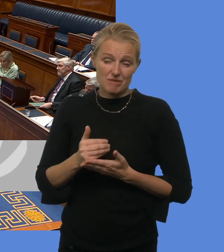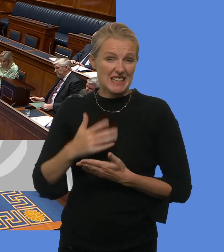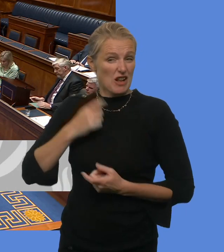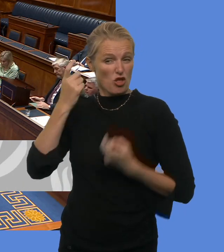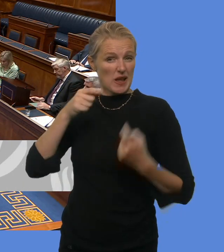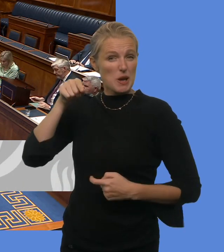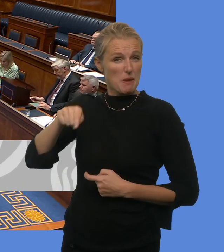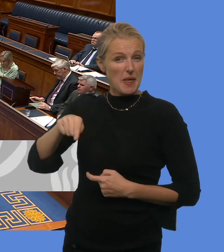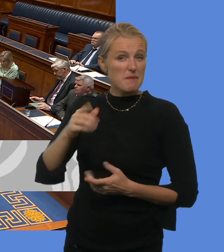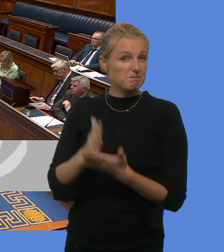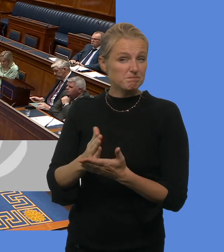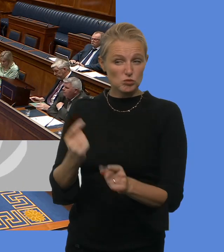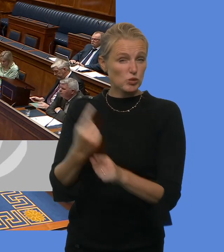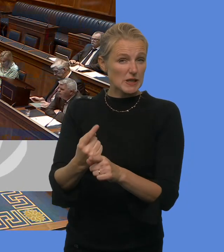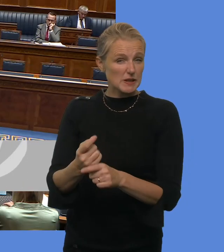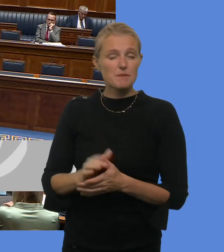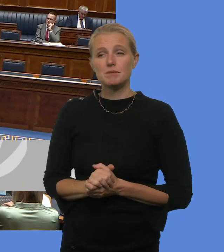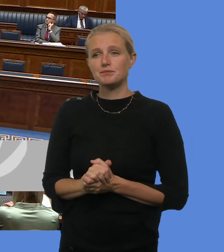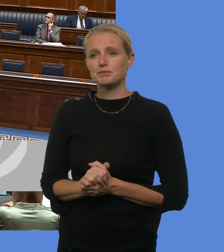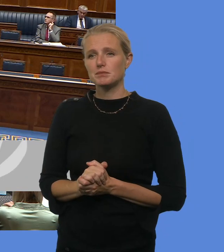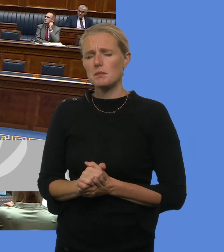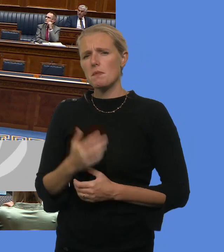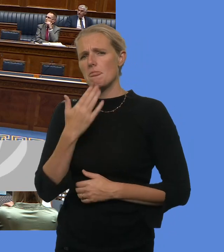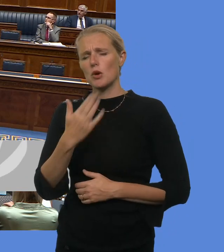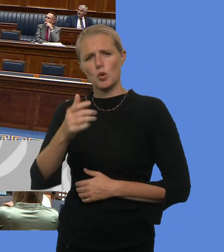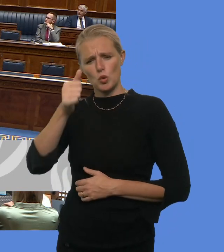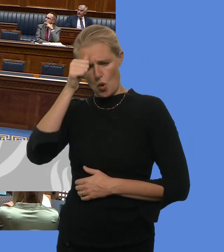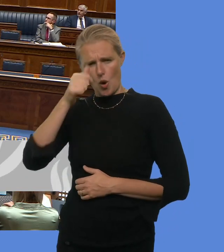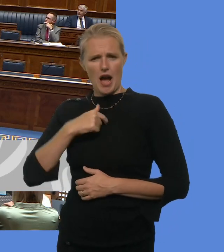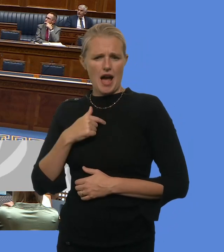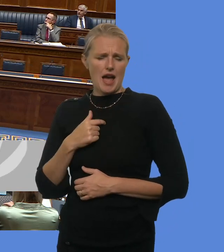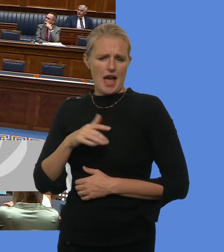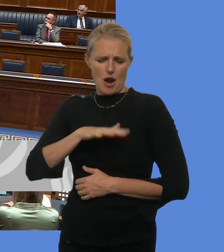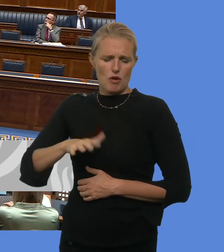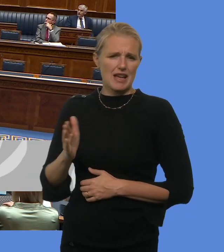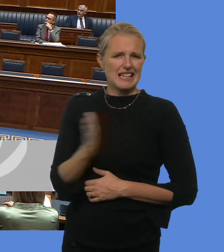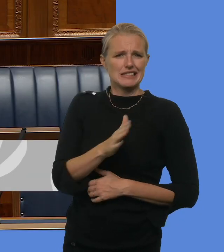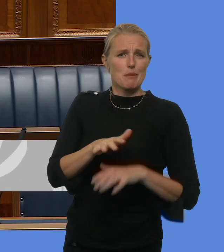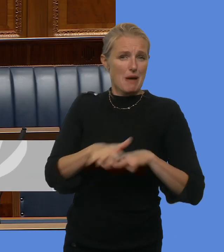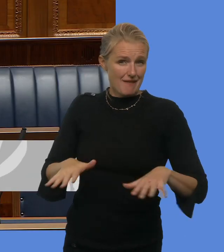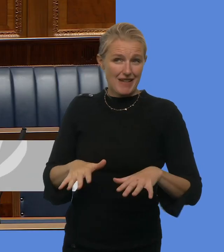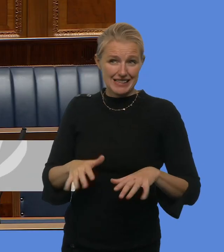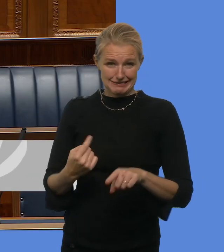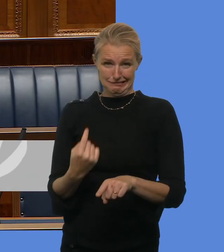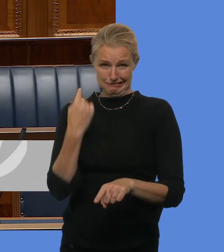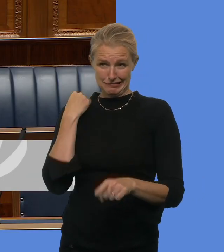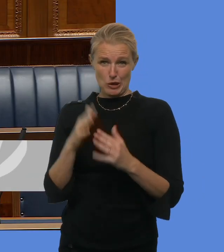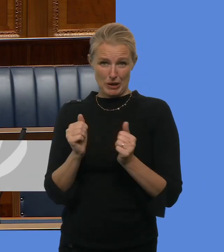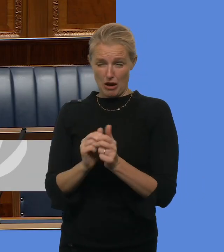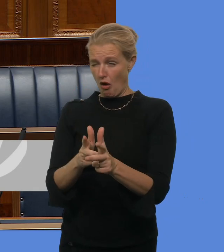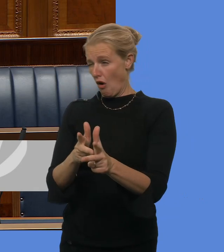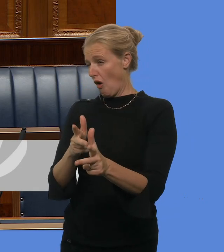The Minister for his answers so far. He will know that my constituency, Belfast, was particularly impacted by the traffic chaos that we've seen at the